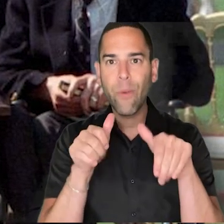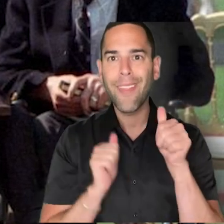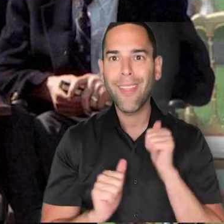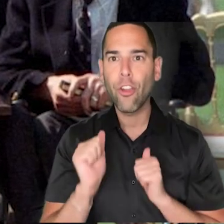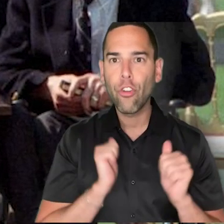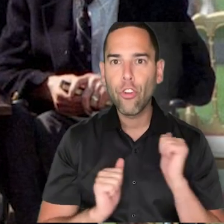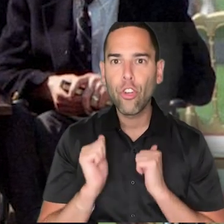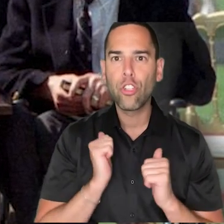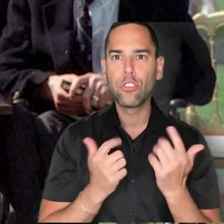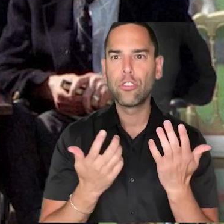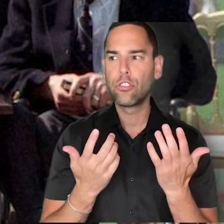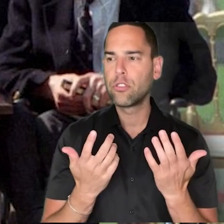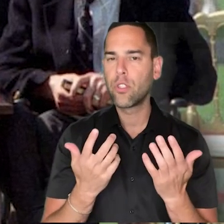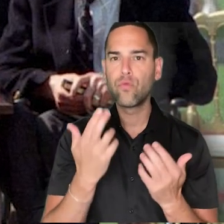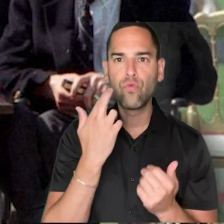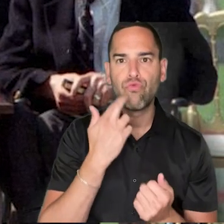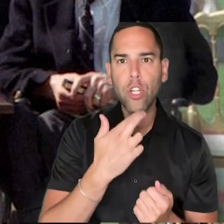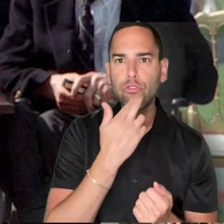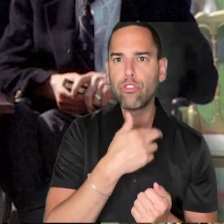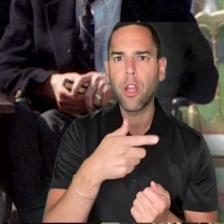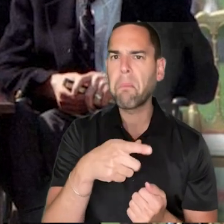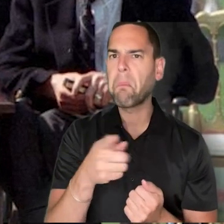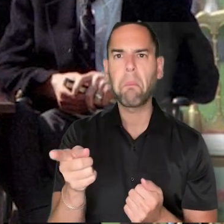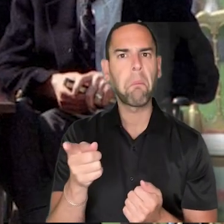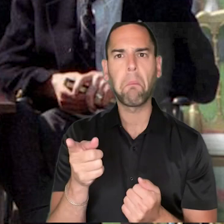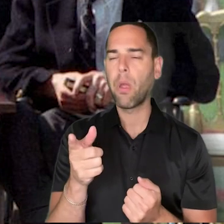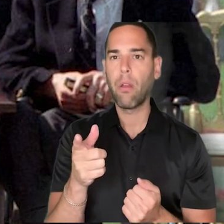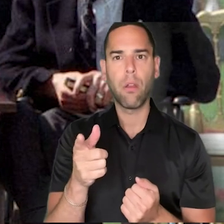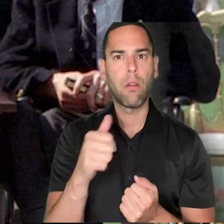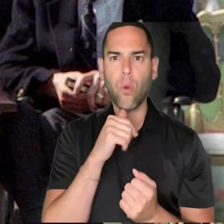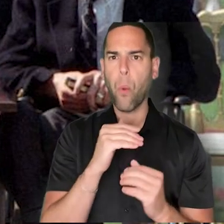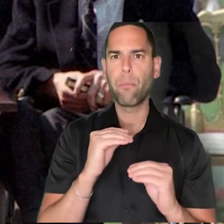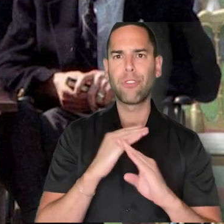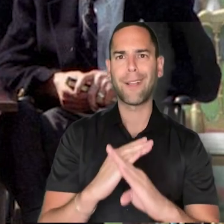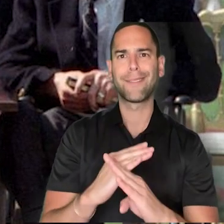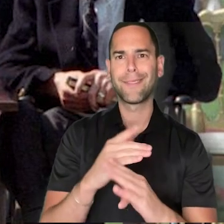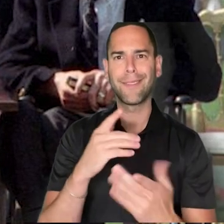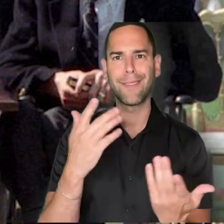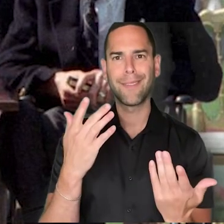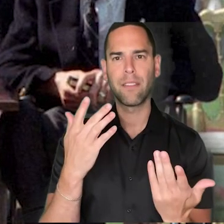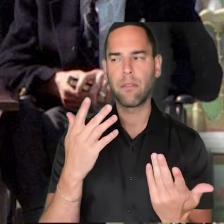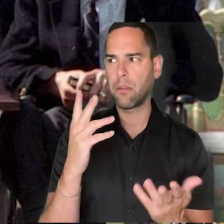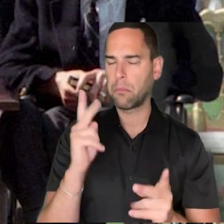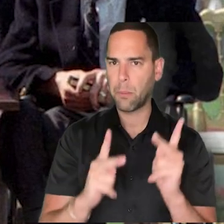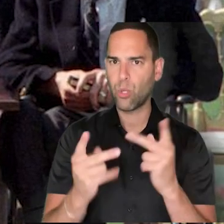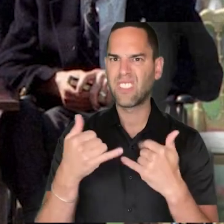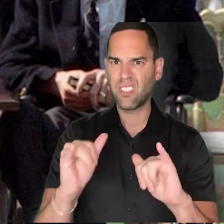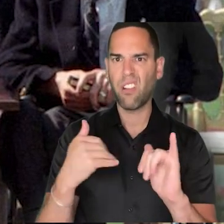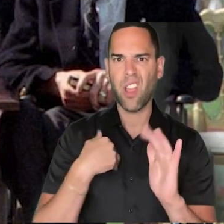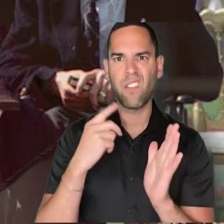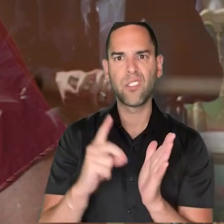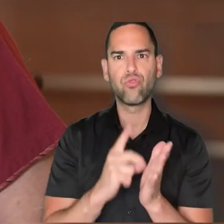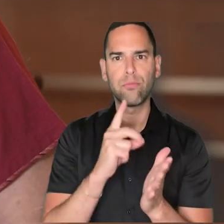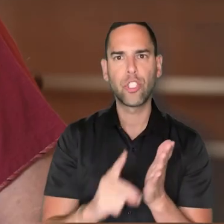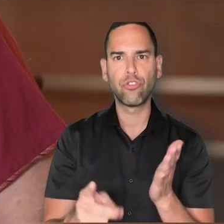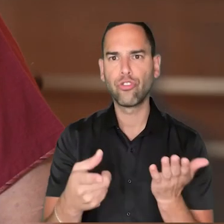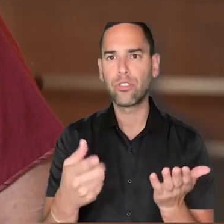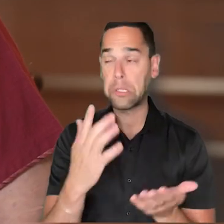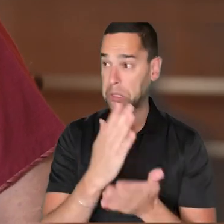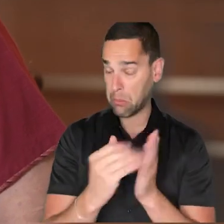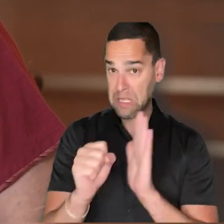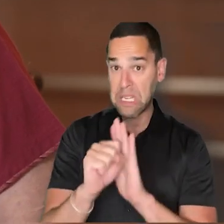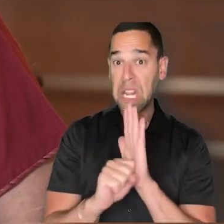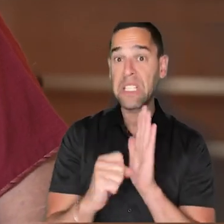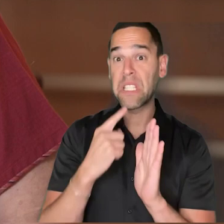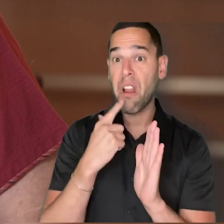constructed, restaurants, people could still be discriminated against if they didn't live in a state where there was a law that said